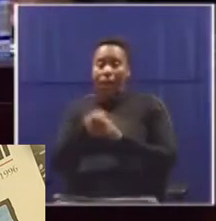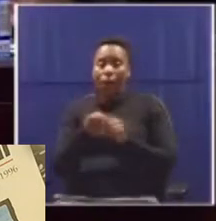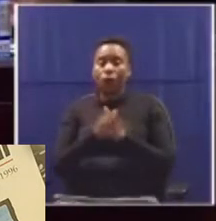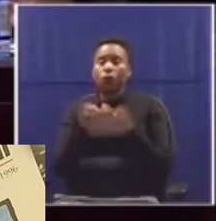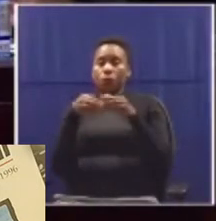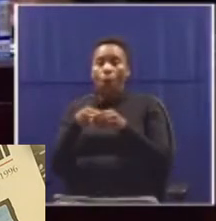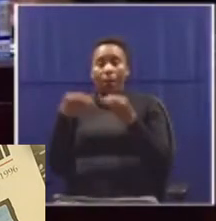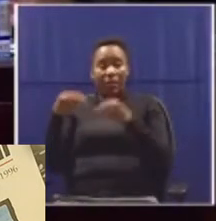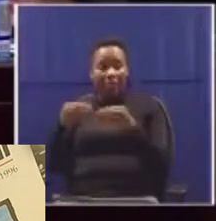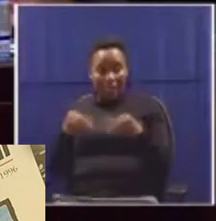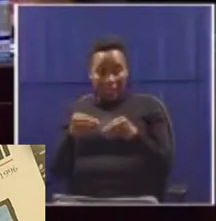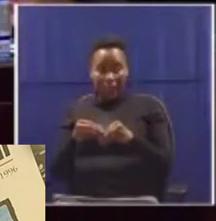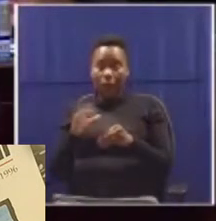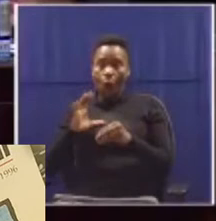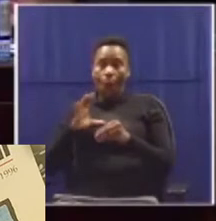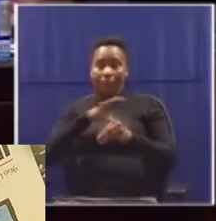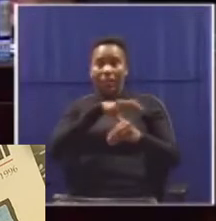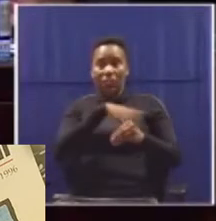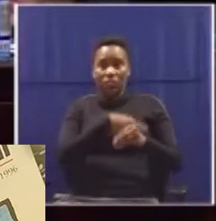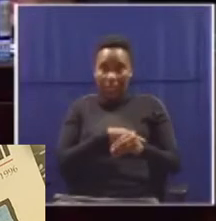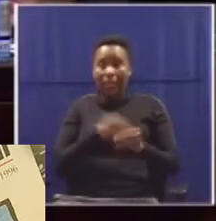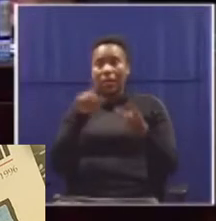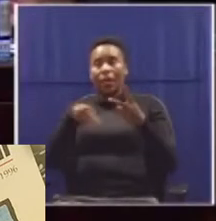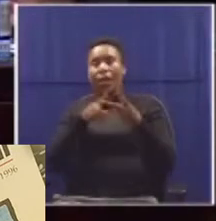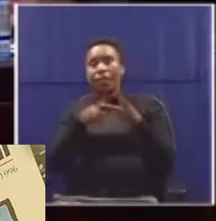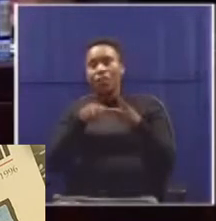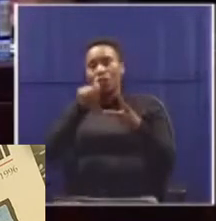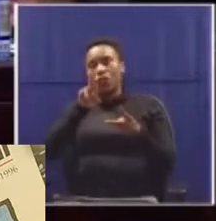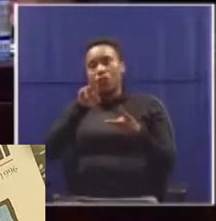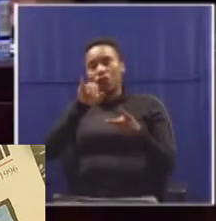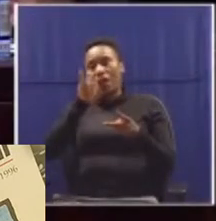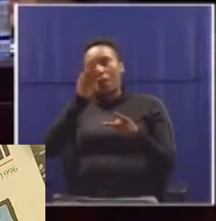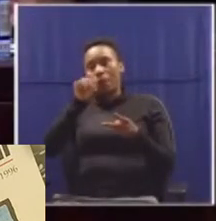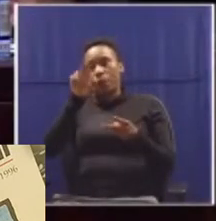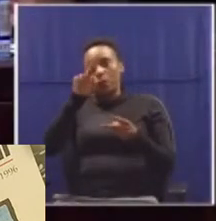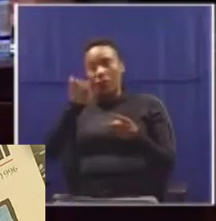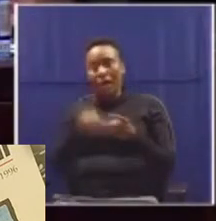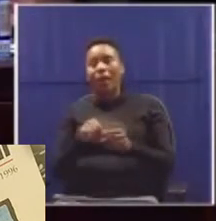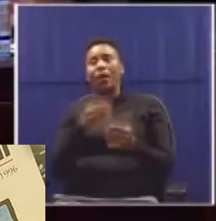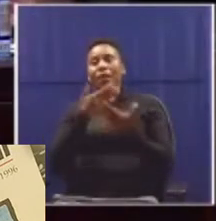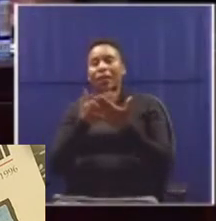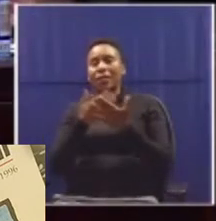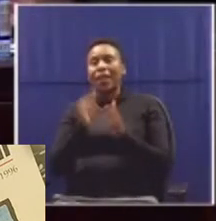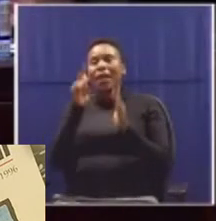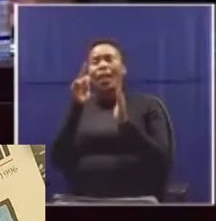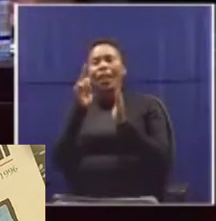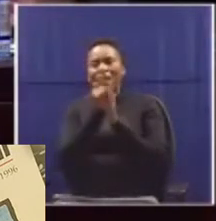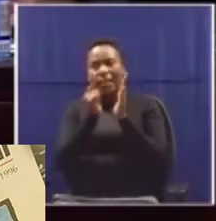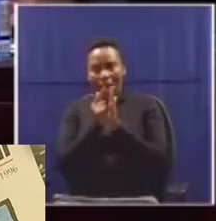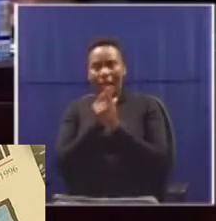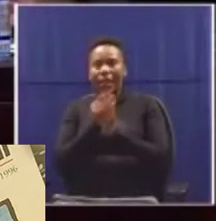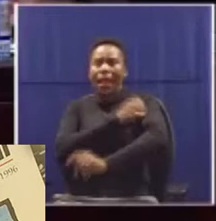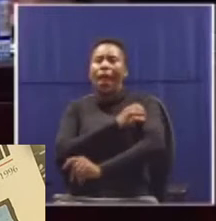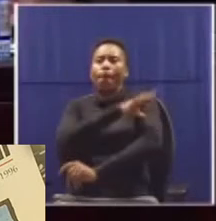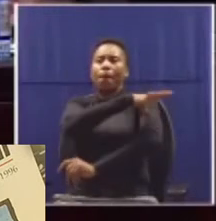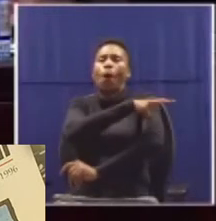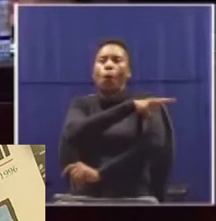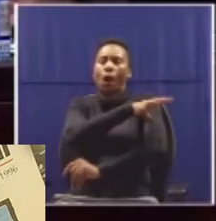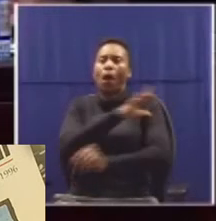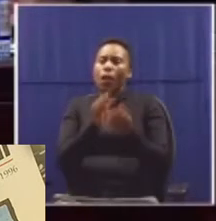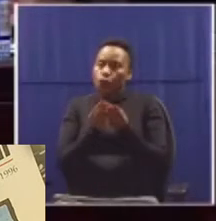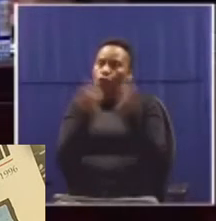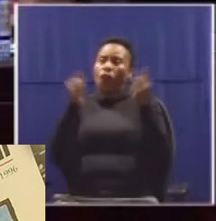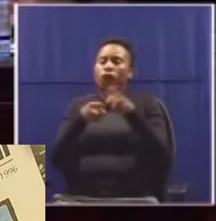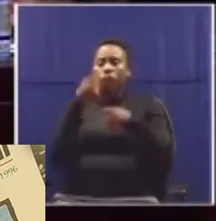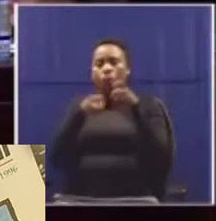commission and appeals to tribunal which must be legally empowered efficient resolve the problem